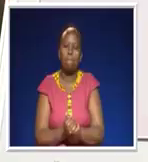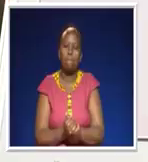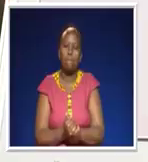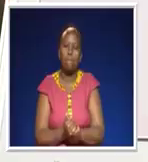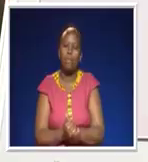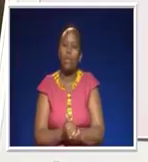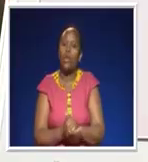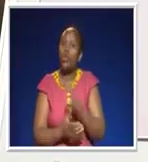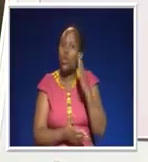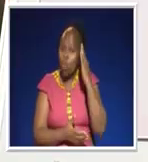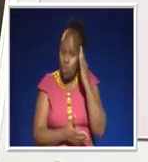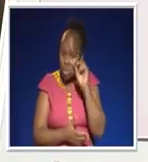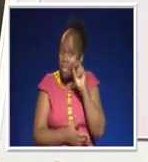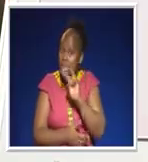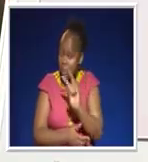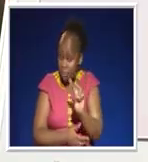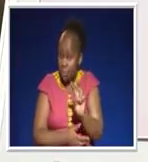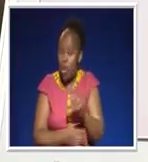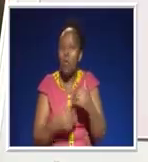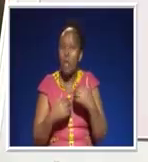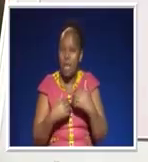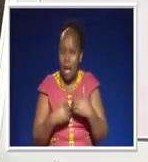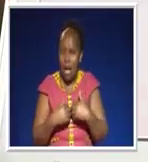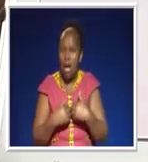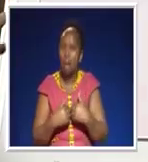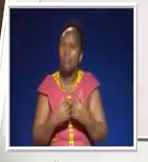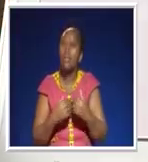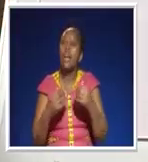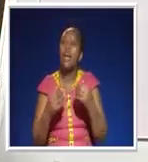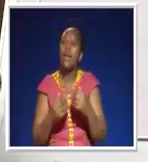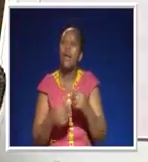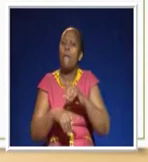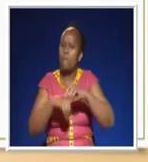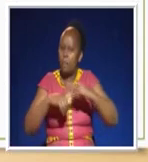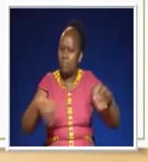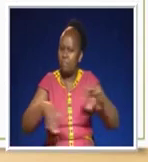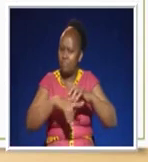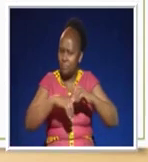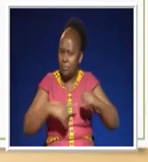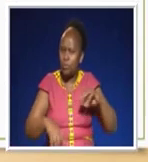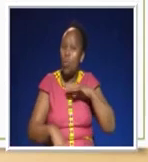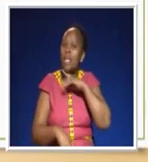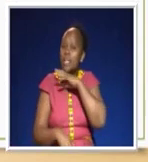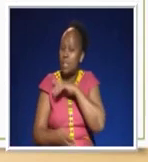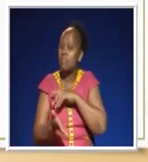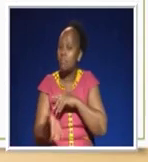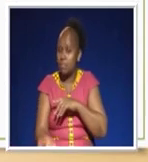You will realize that we have vegetable cuttings.